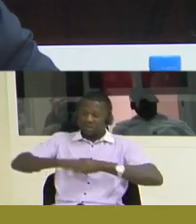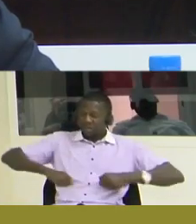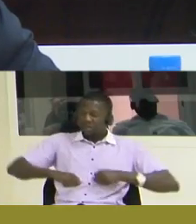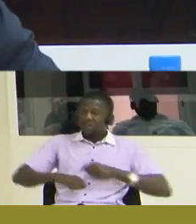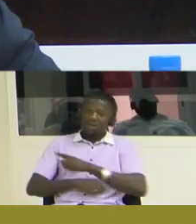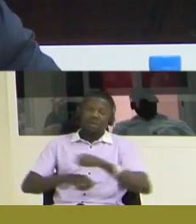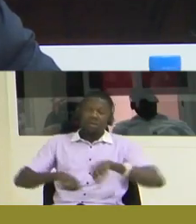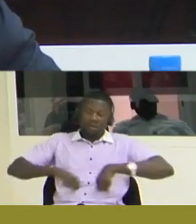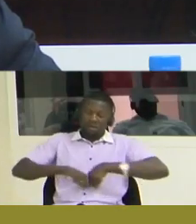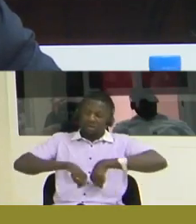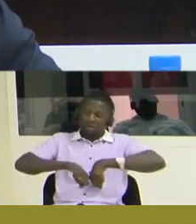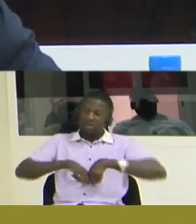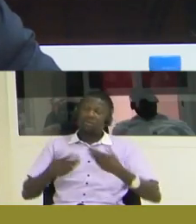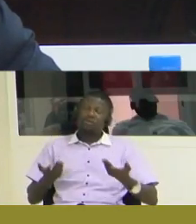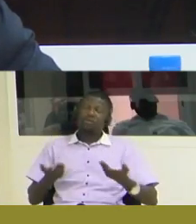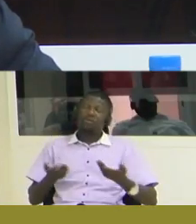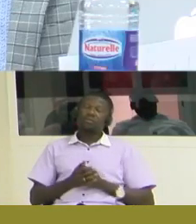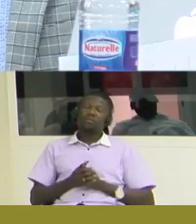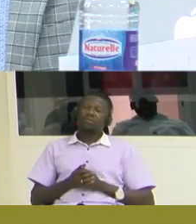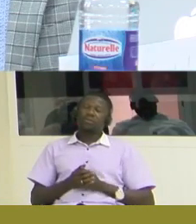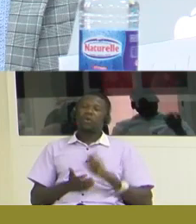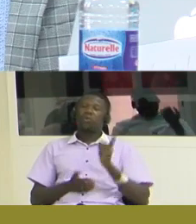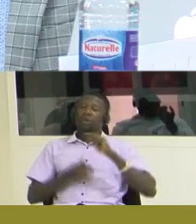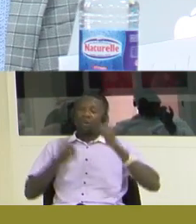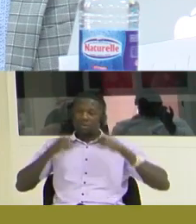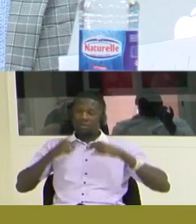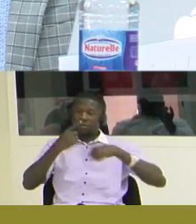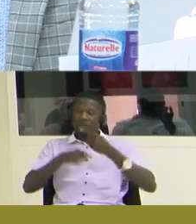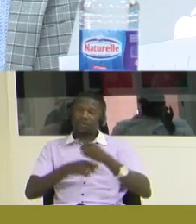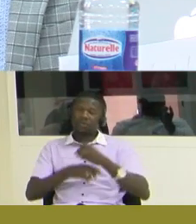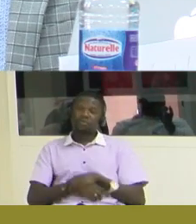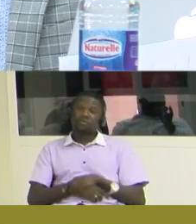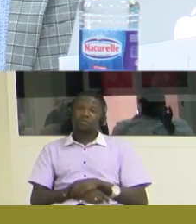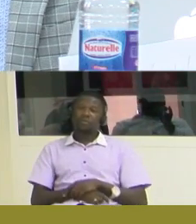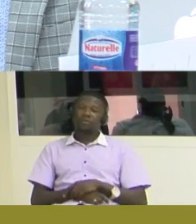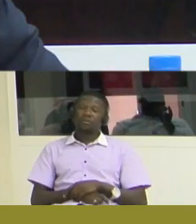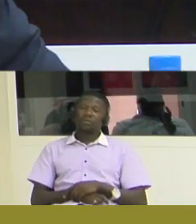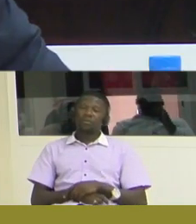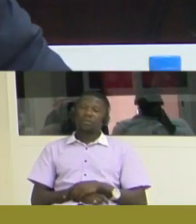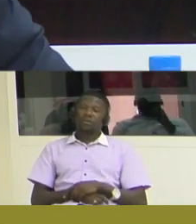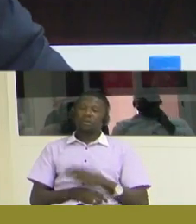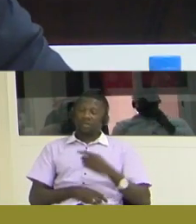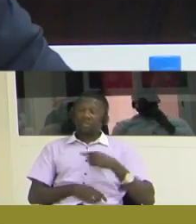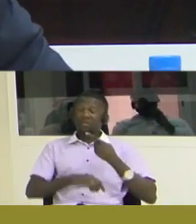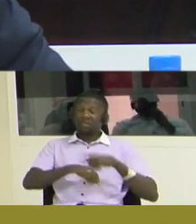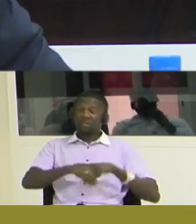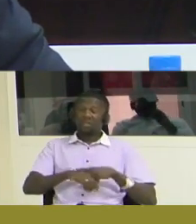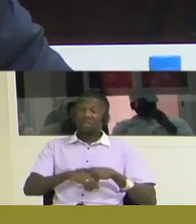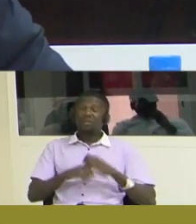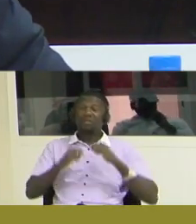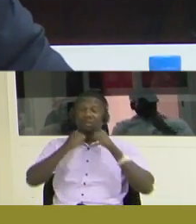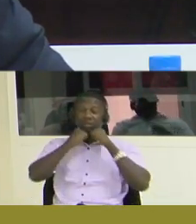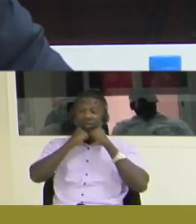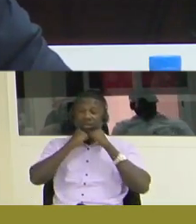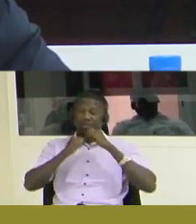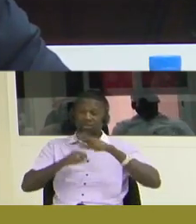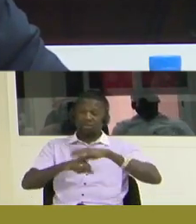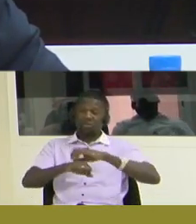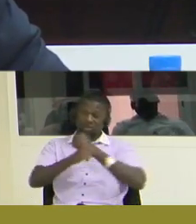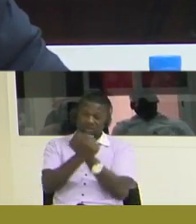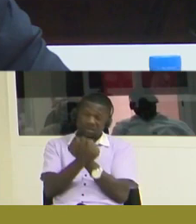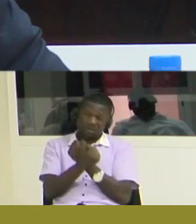believe well as soon as an assembly war ceased I took his